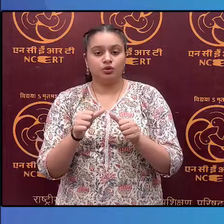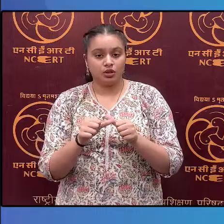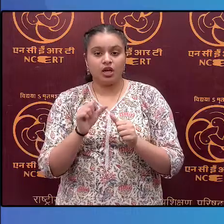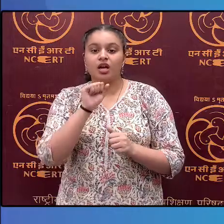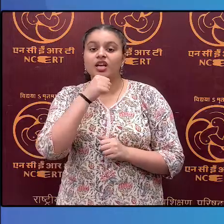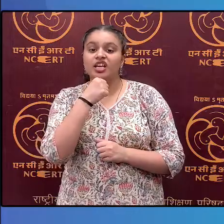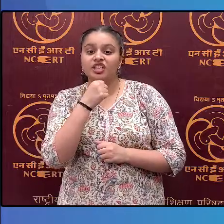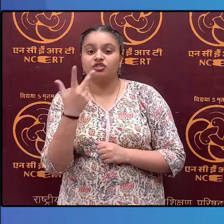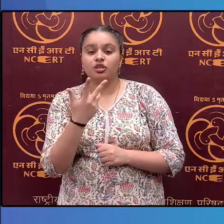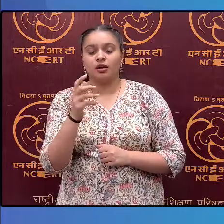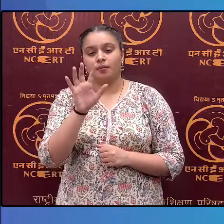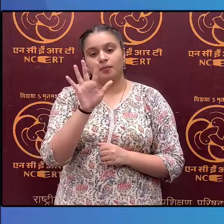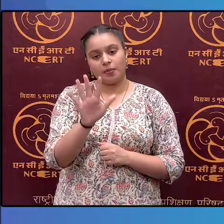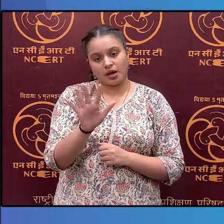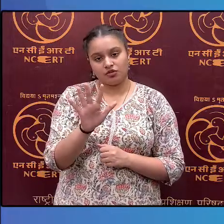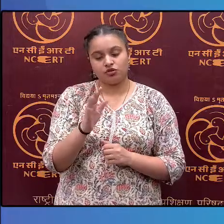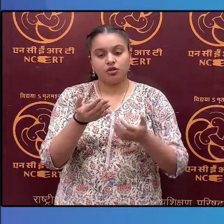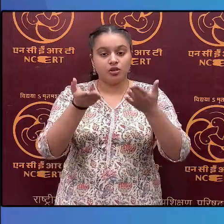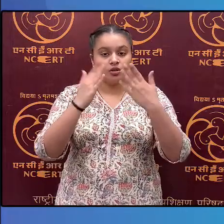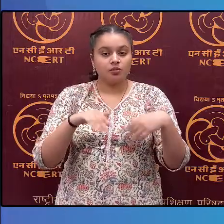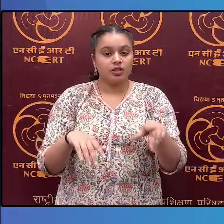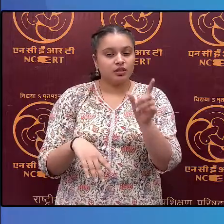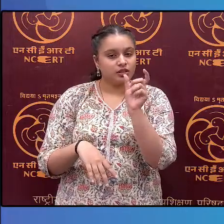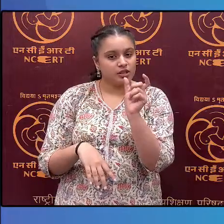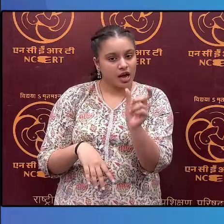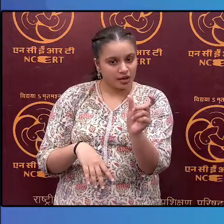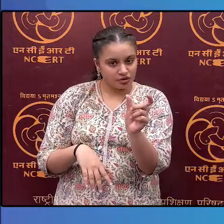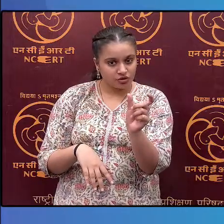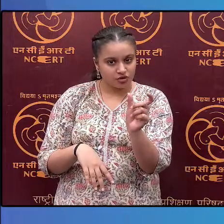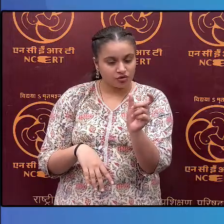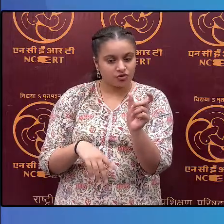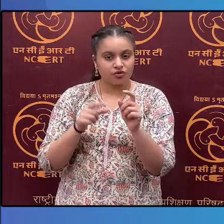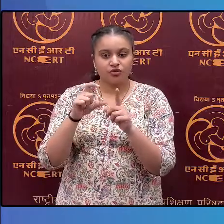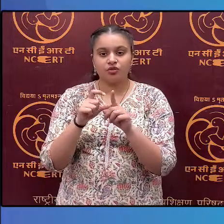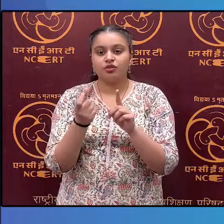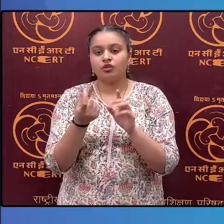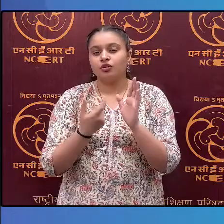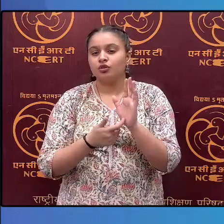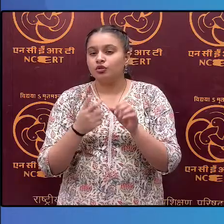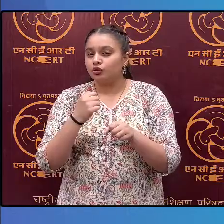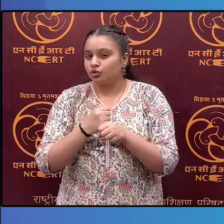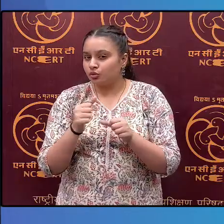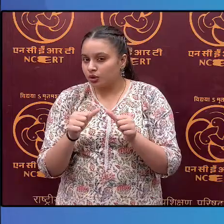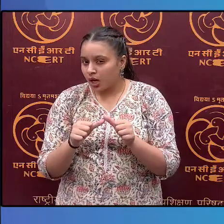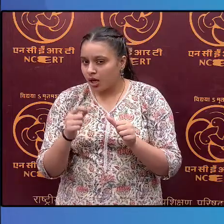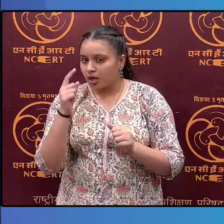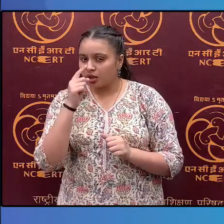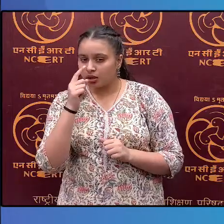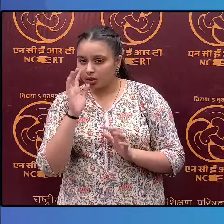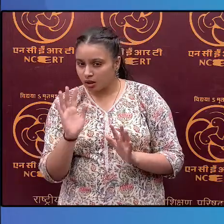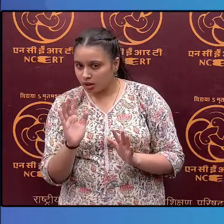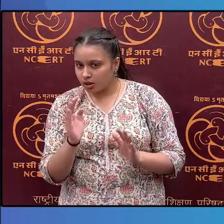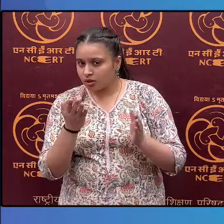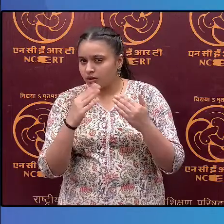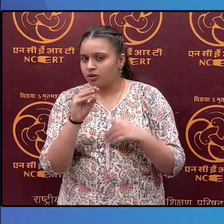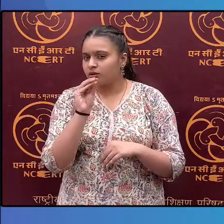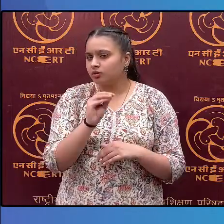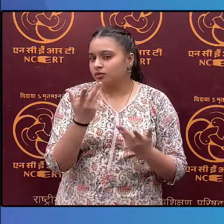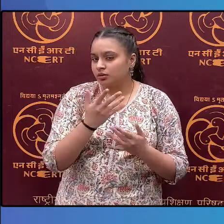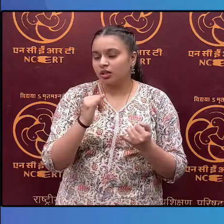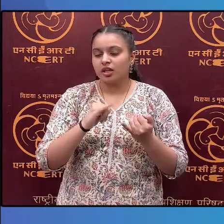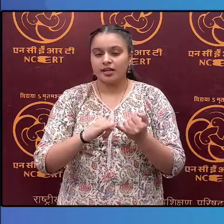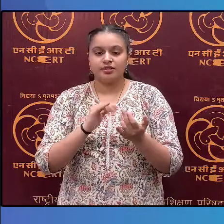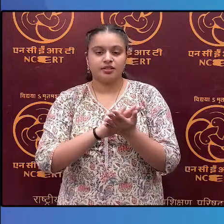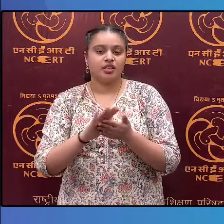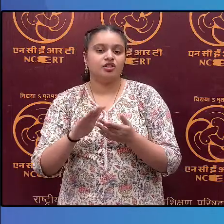Now, there's again a dash, and I guess, ma'am, Durga here refers to a girl. So, yes, there will be she.